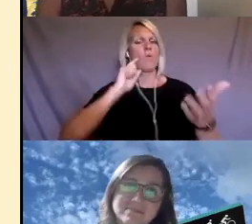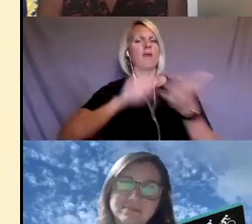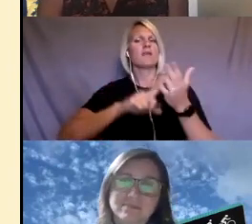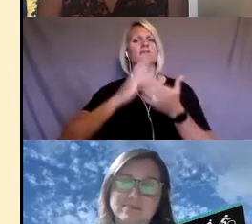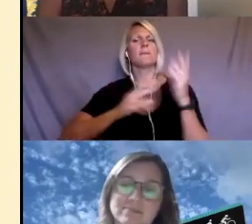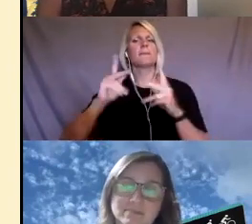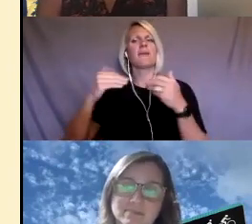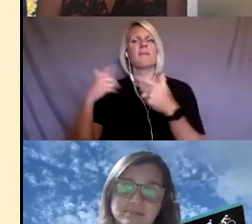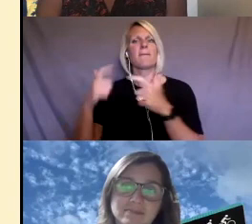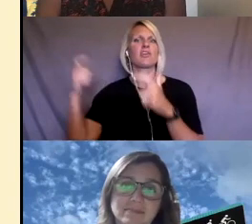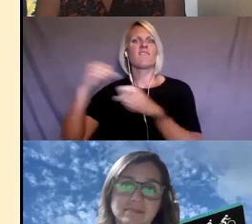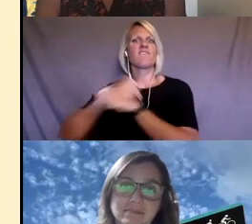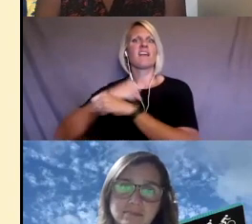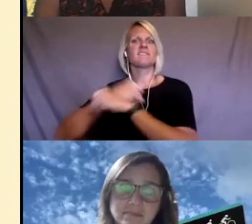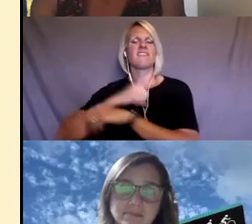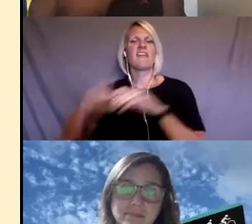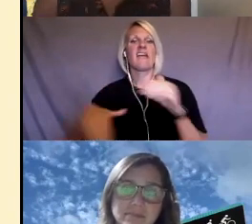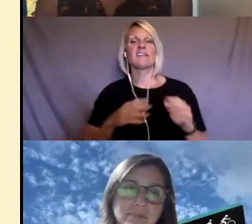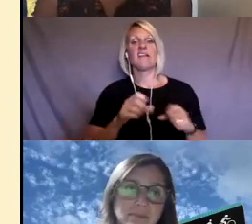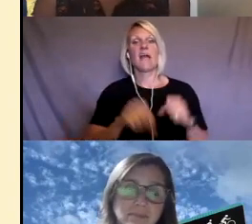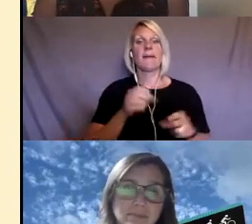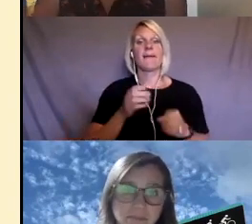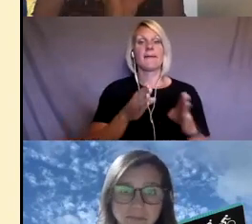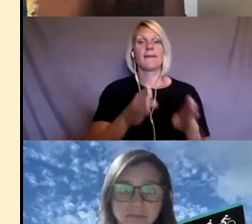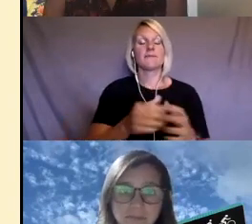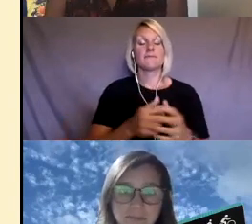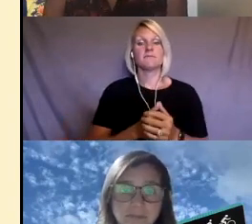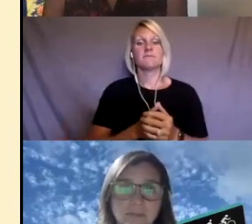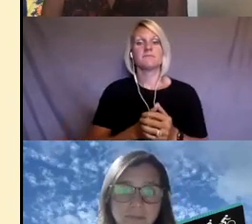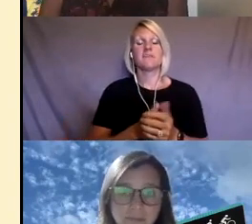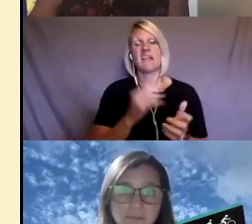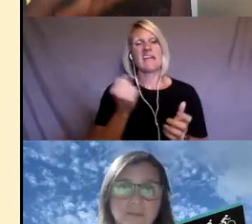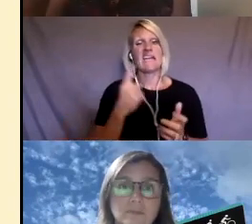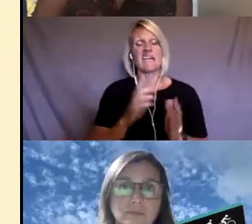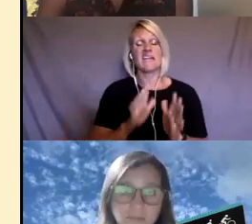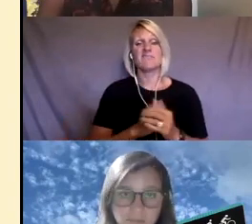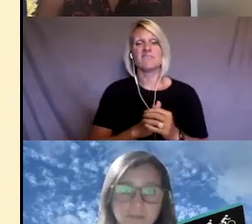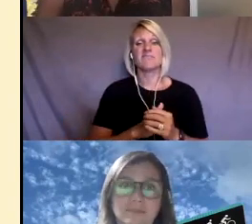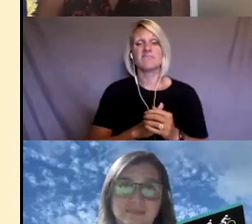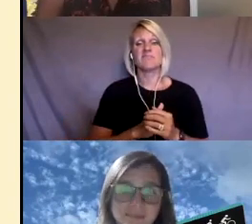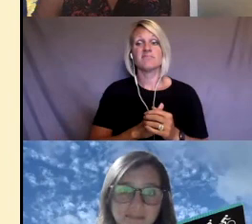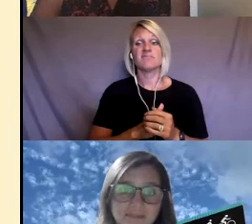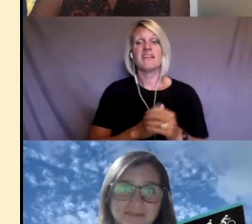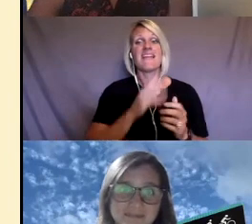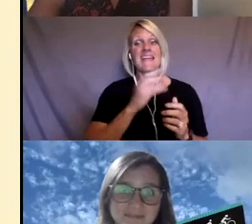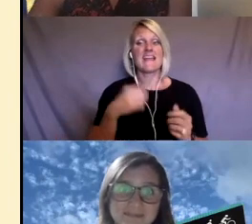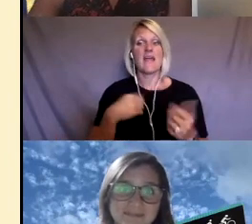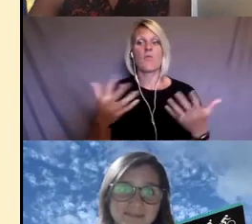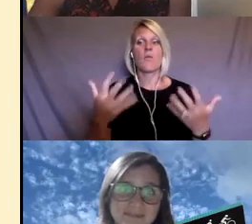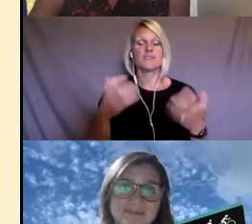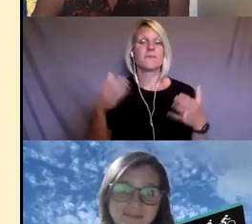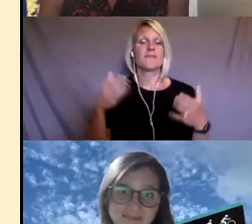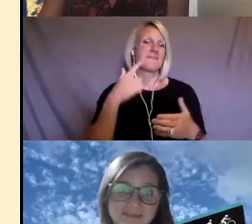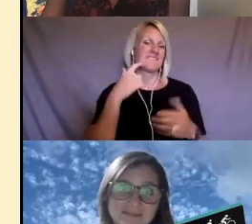bigger fights than a bike lane, and I totally get it. It's valid. And I also want to be there because I